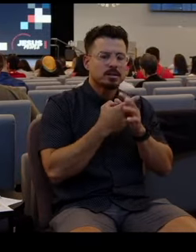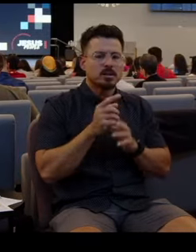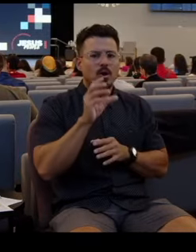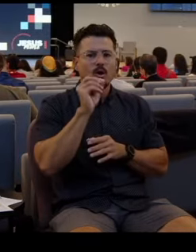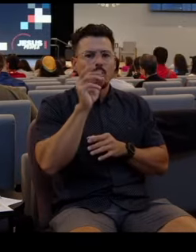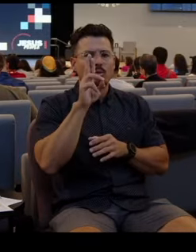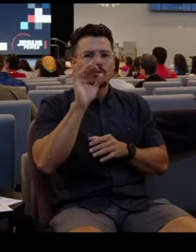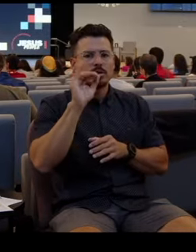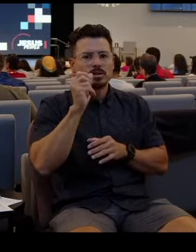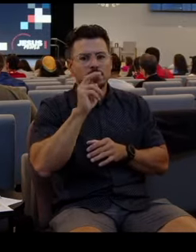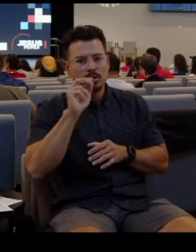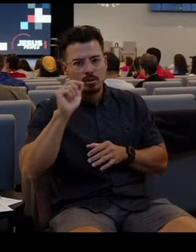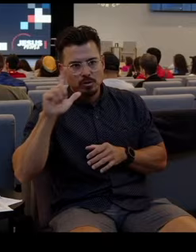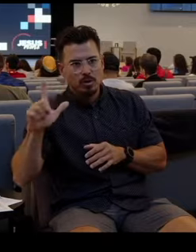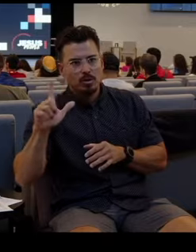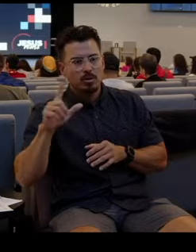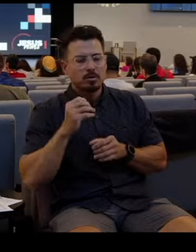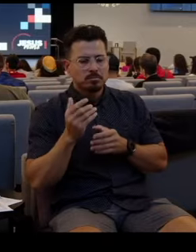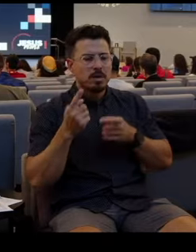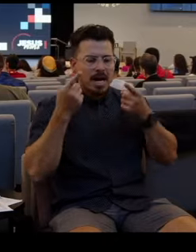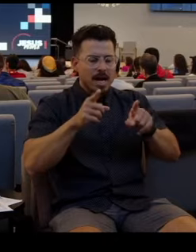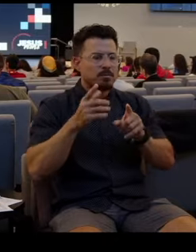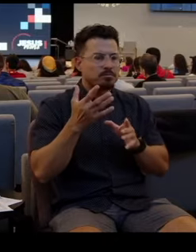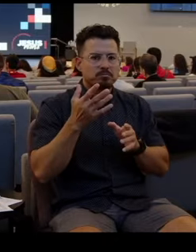it means occurring naturally.